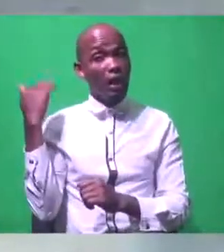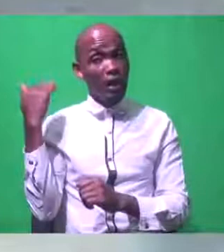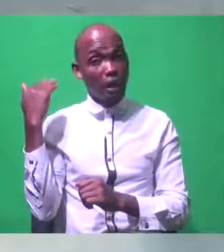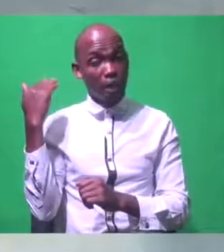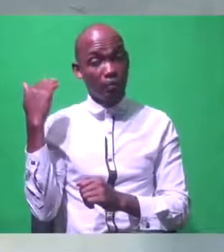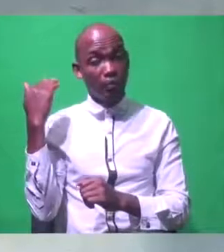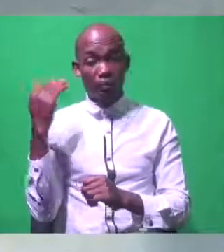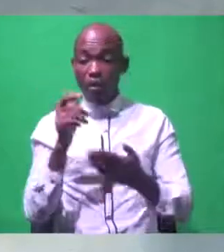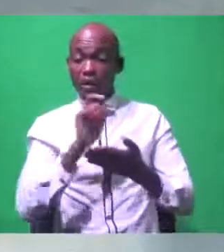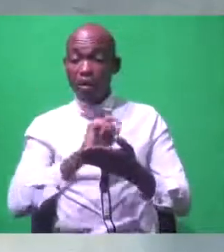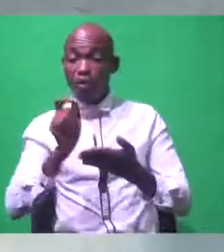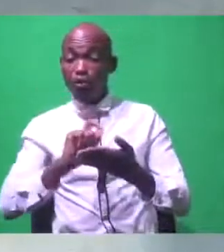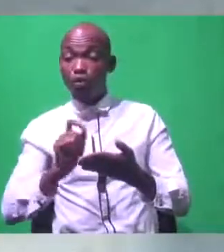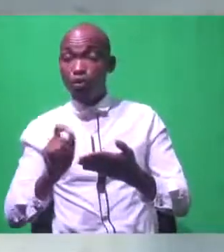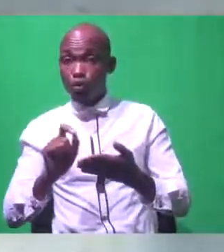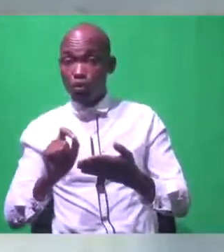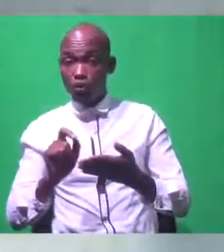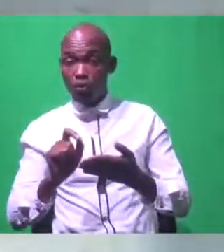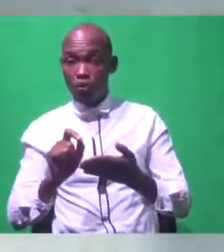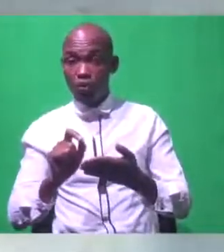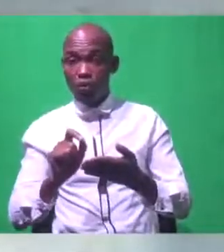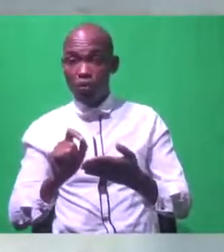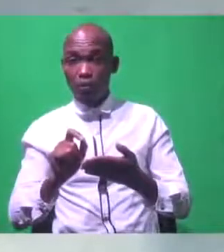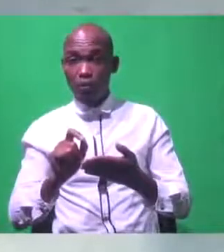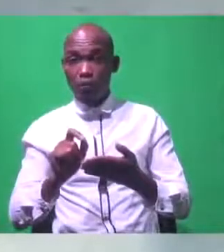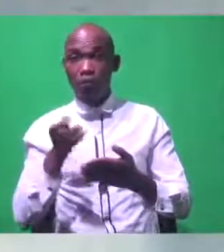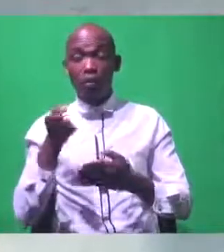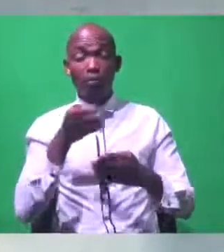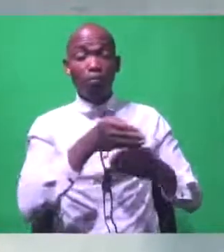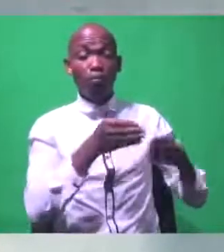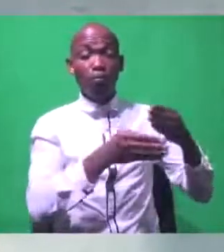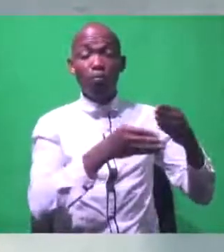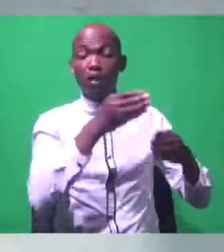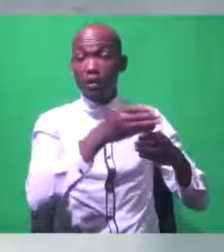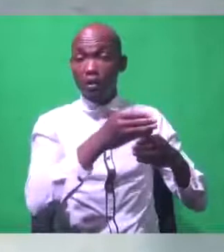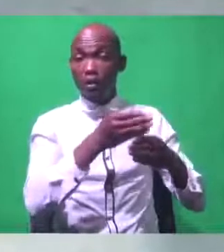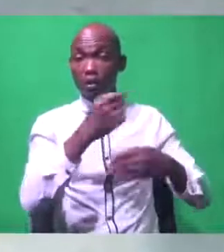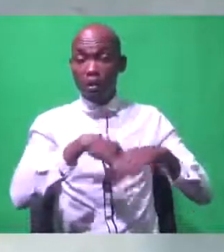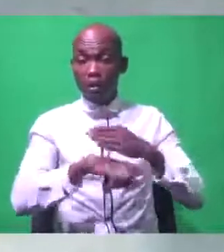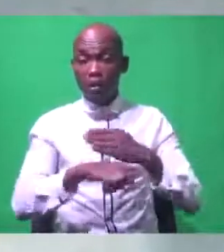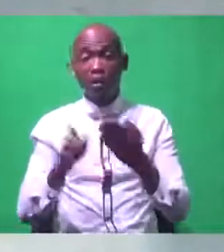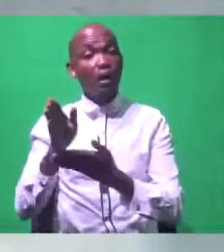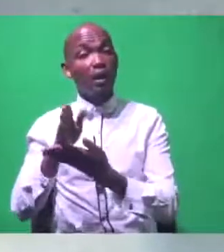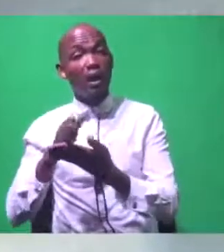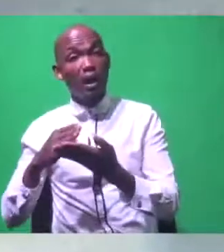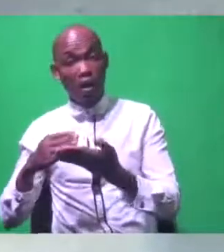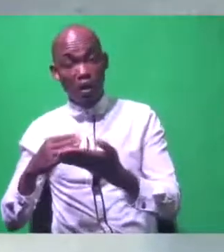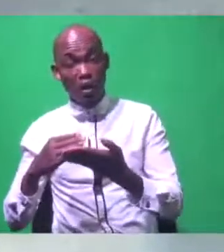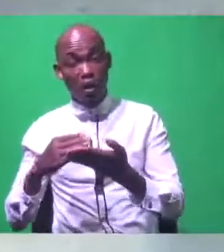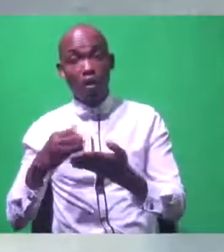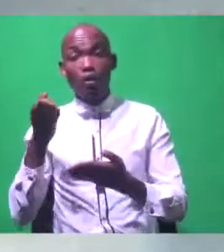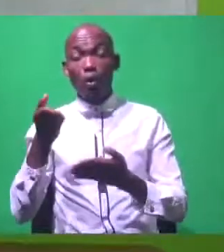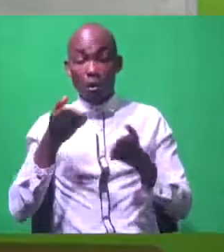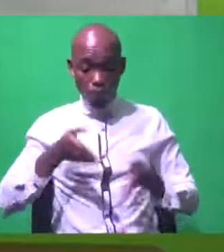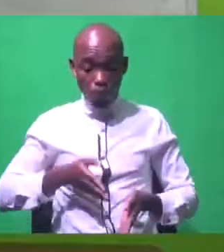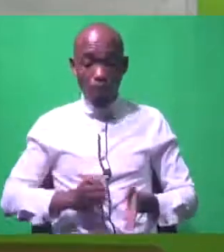the schools were built in the areas where